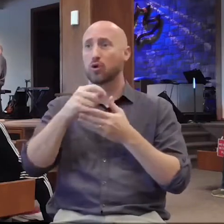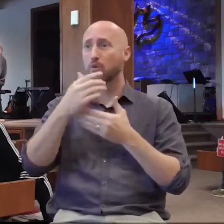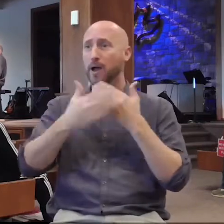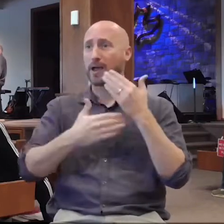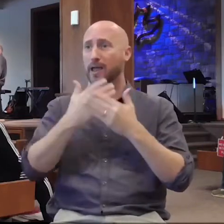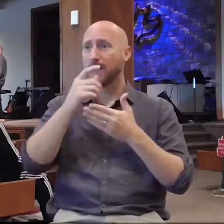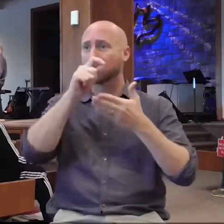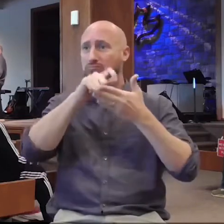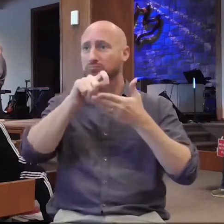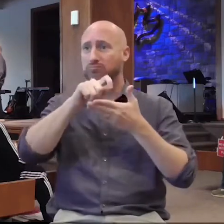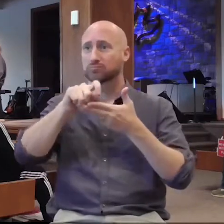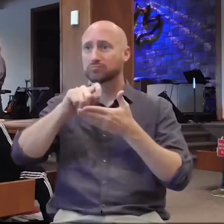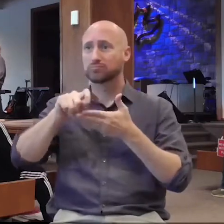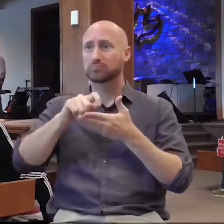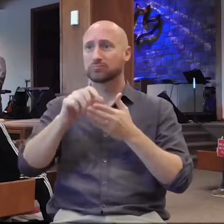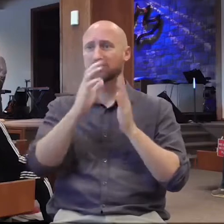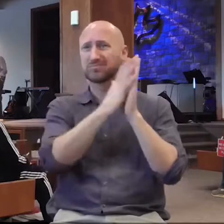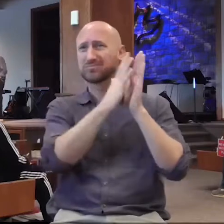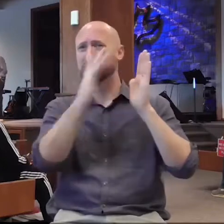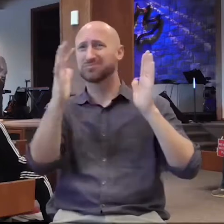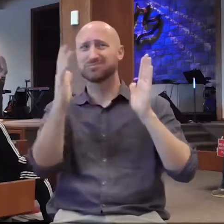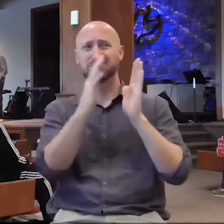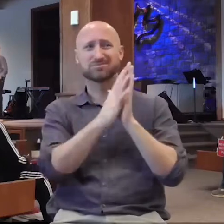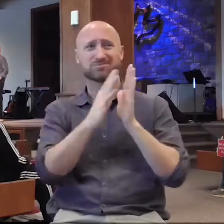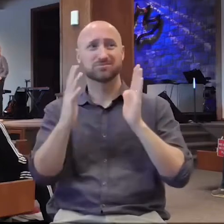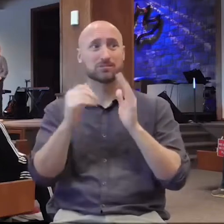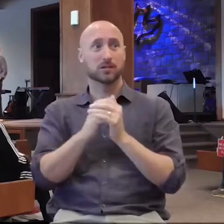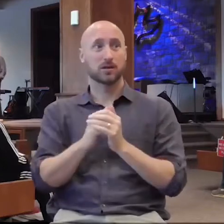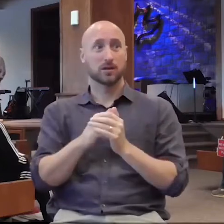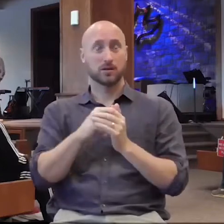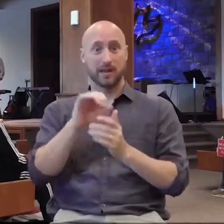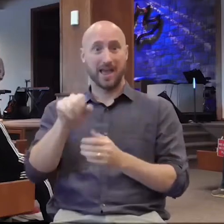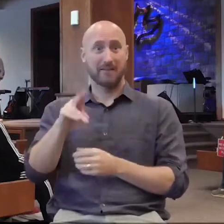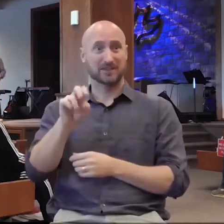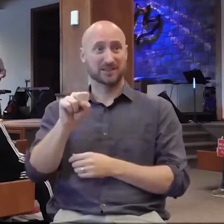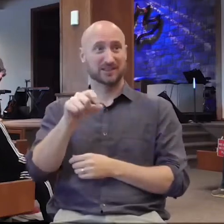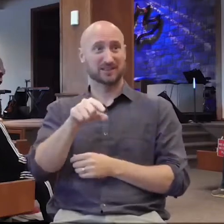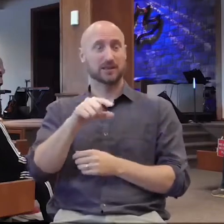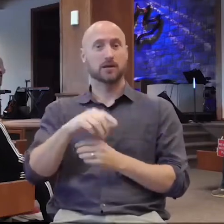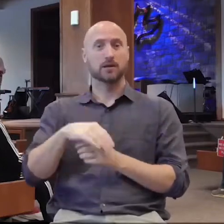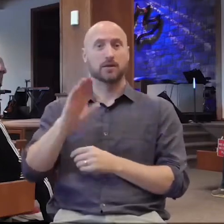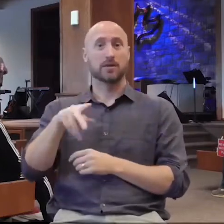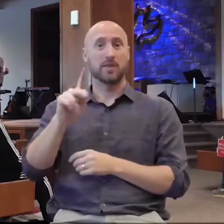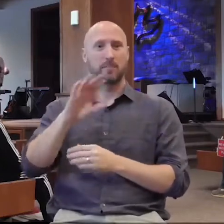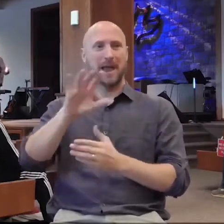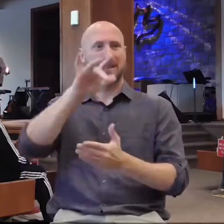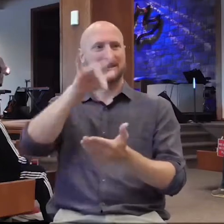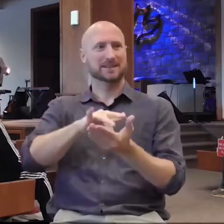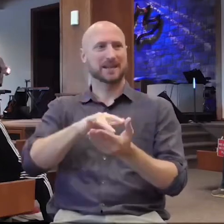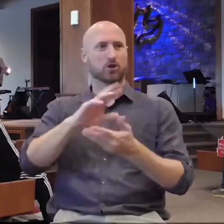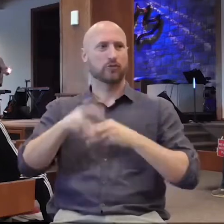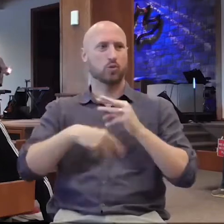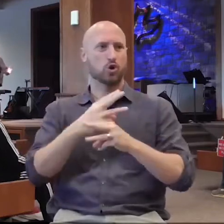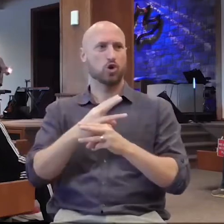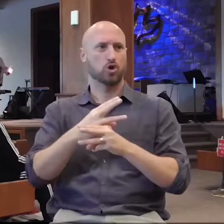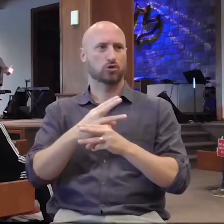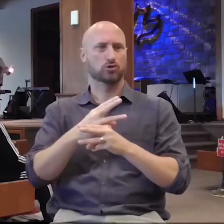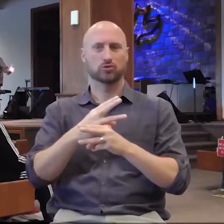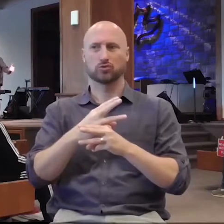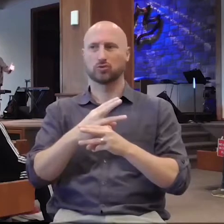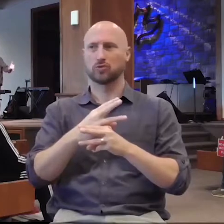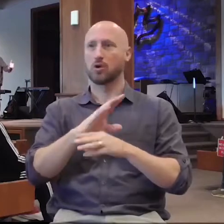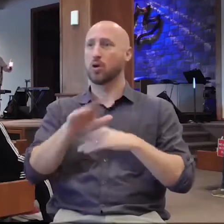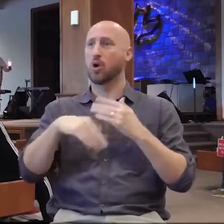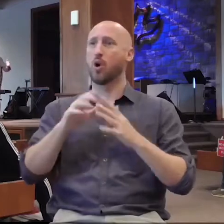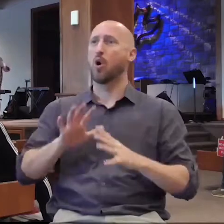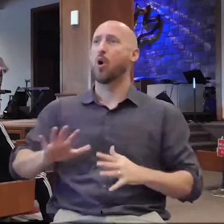Ephesus is the banking center of the world. The temple to Diana is where merchants from